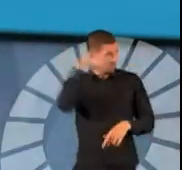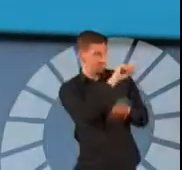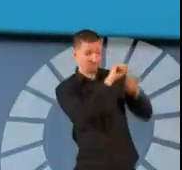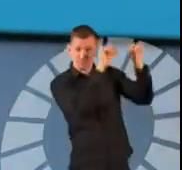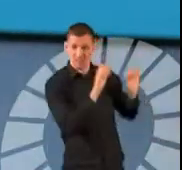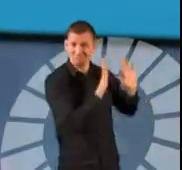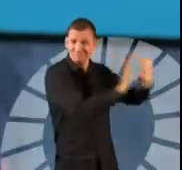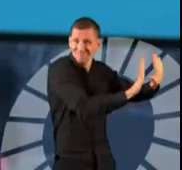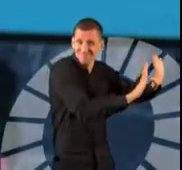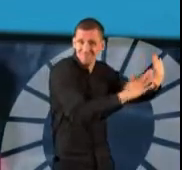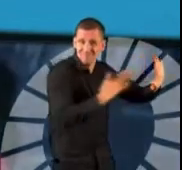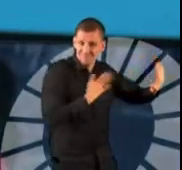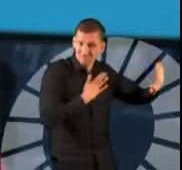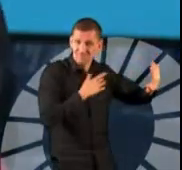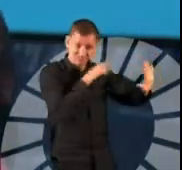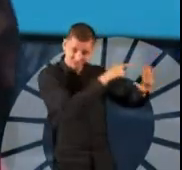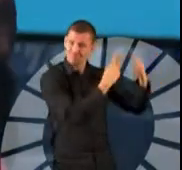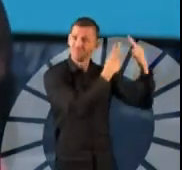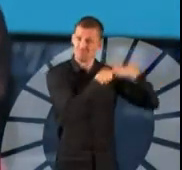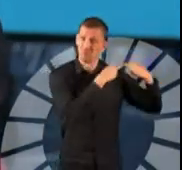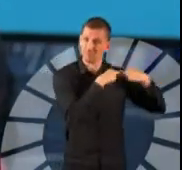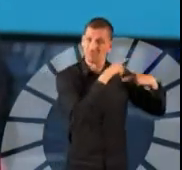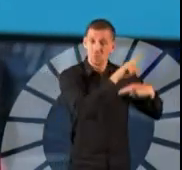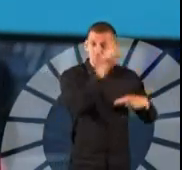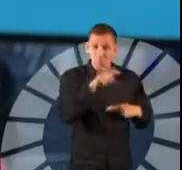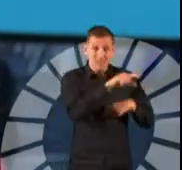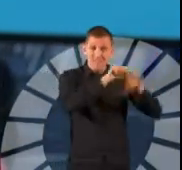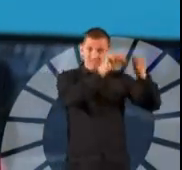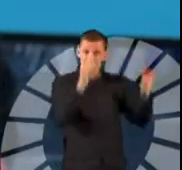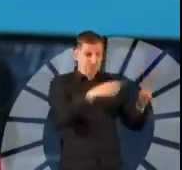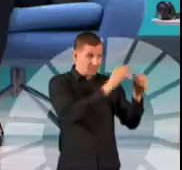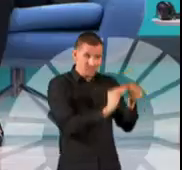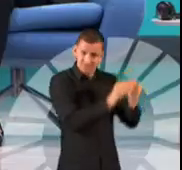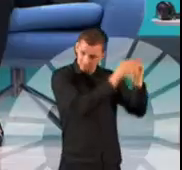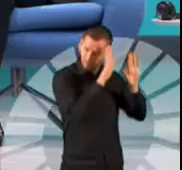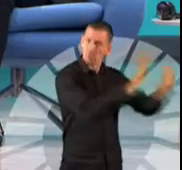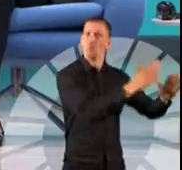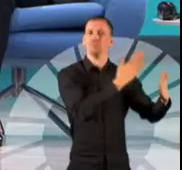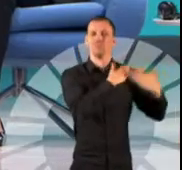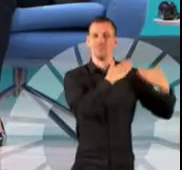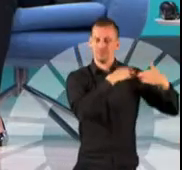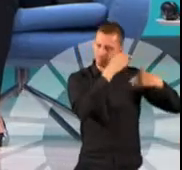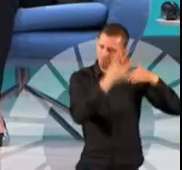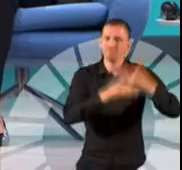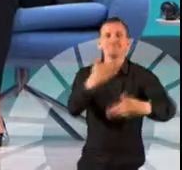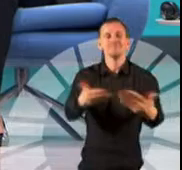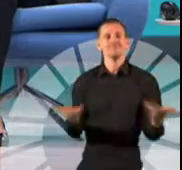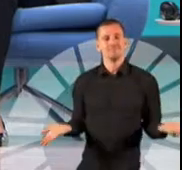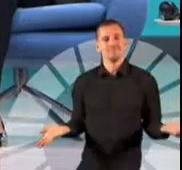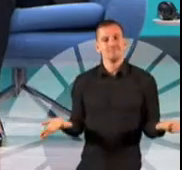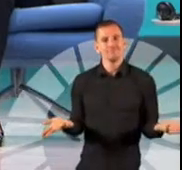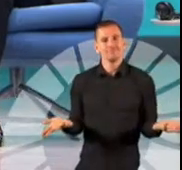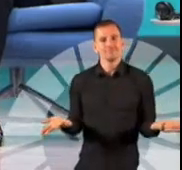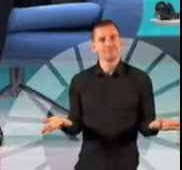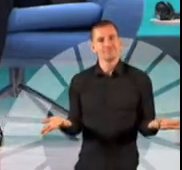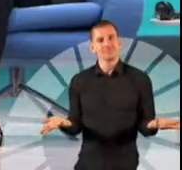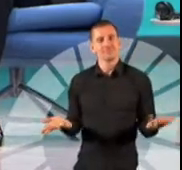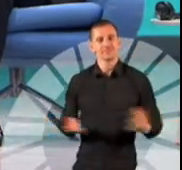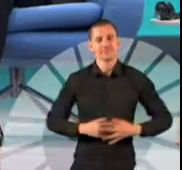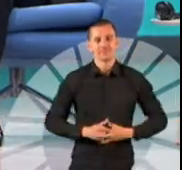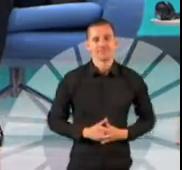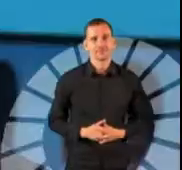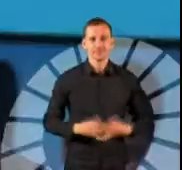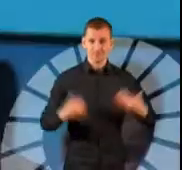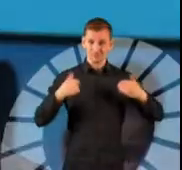I don't want, as a millennial, to build back better the economy. I want to build forward with equity and feminist